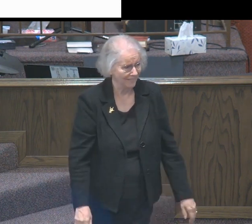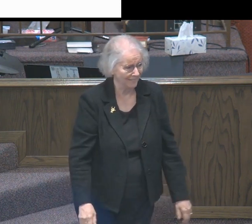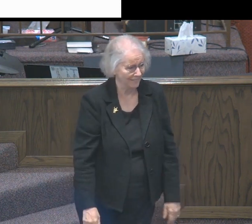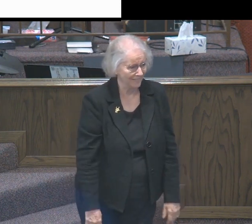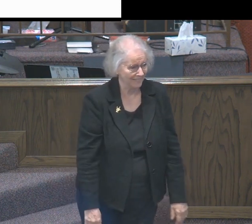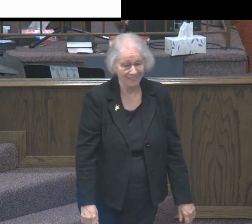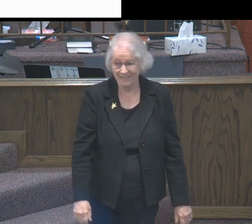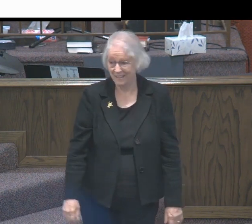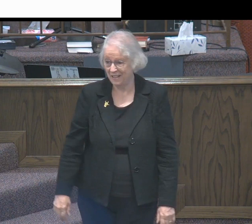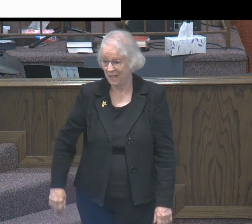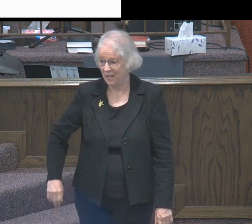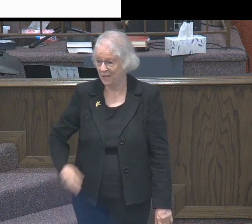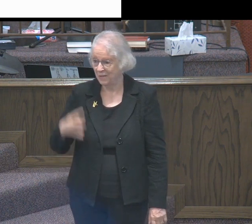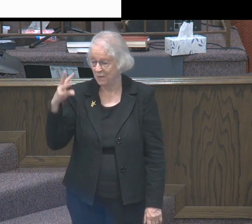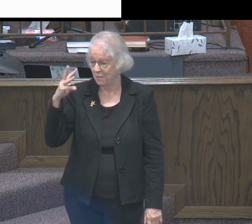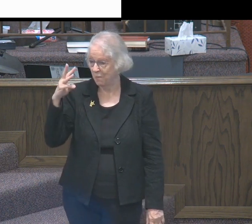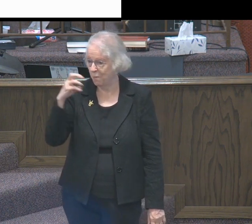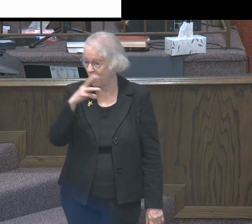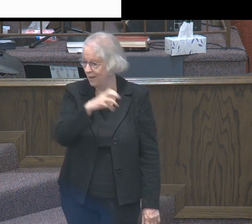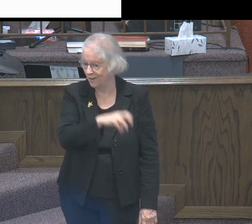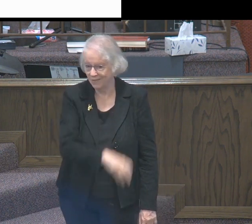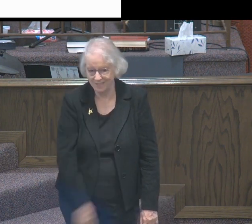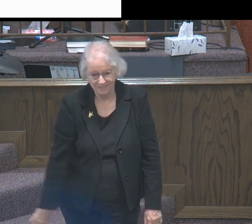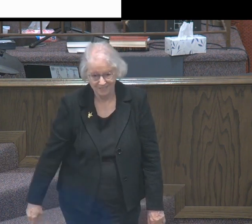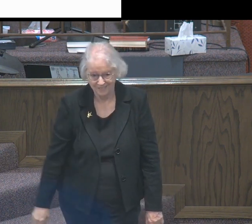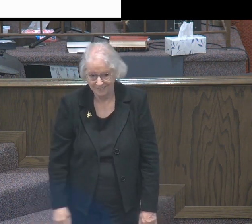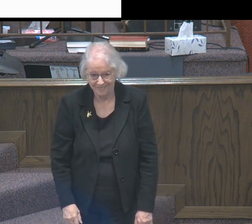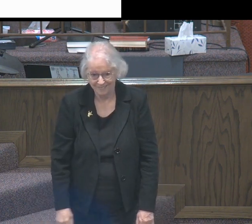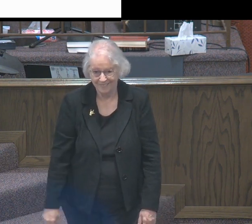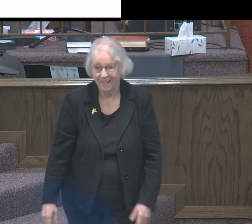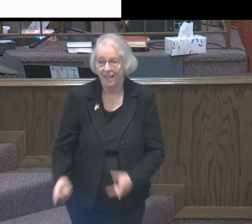then makes my standard look not quite so bad.